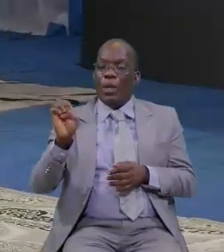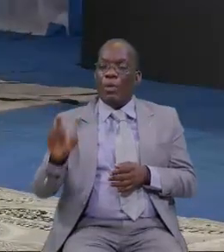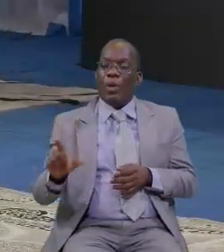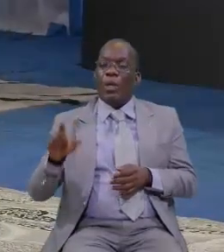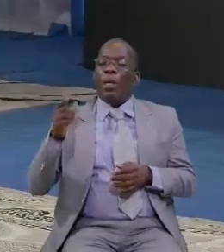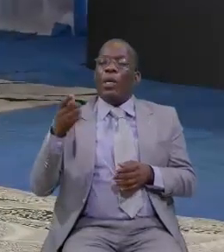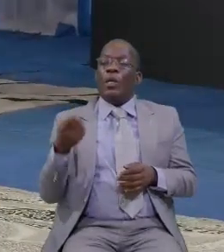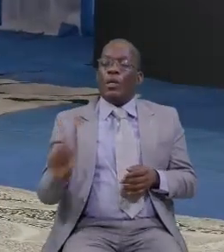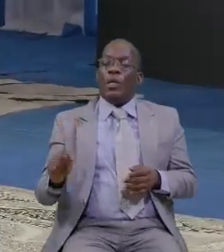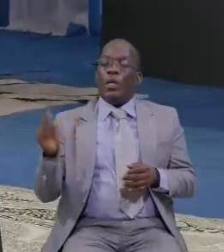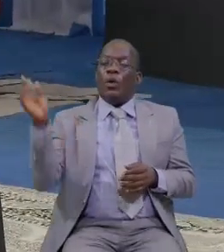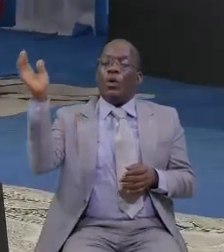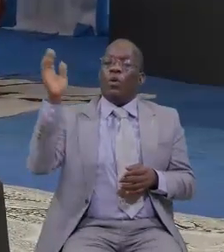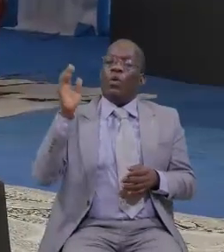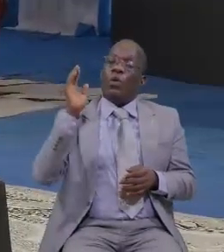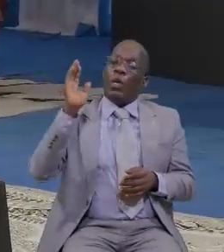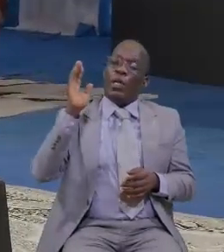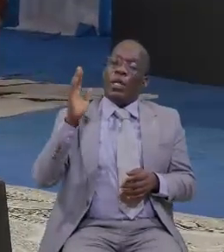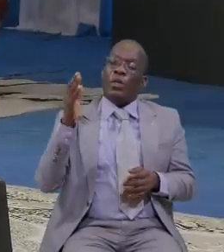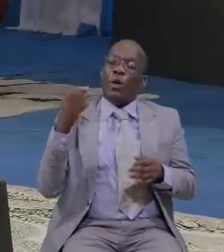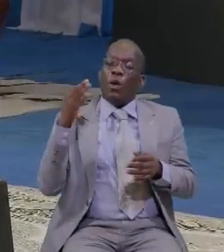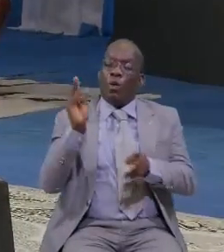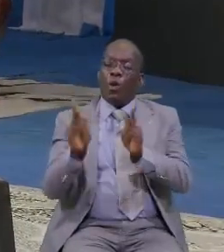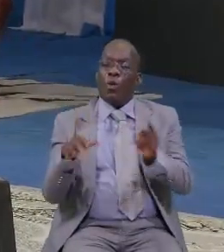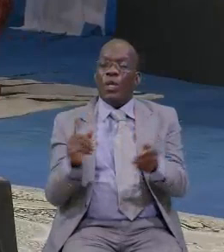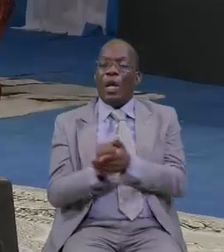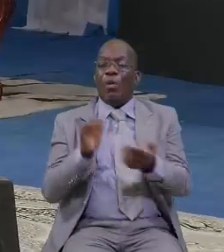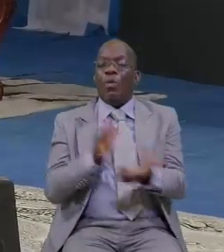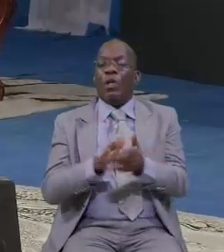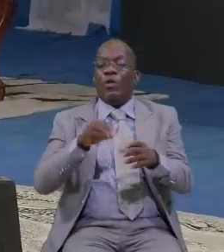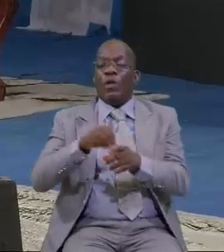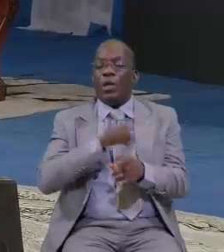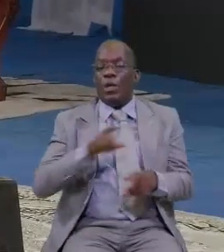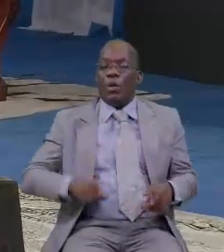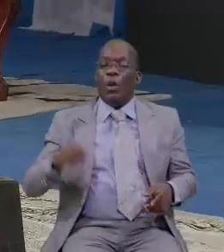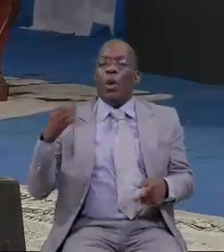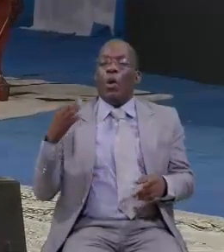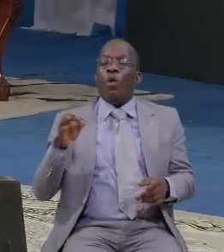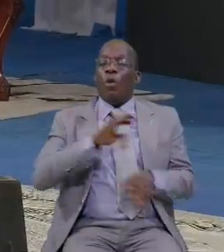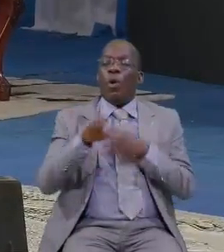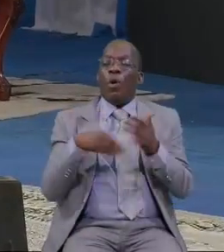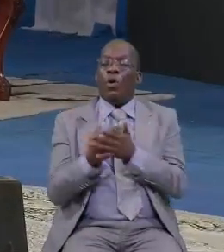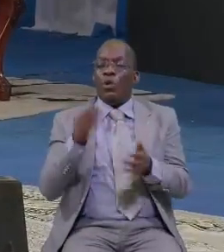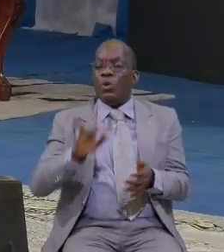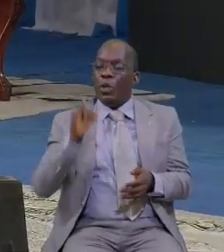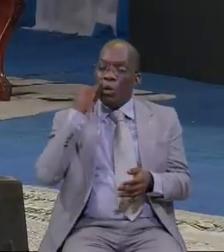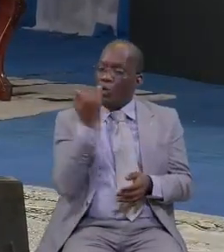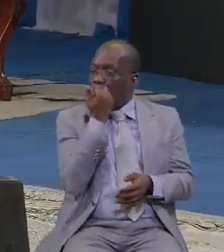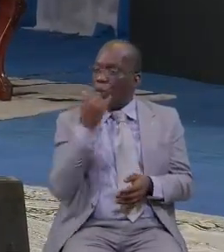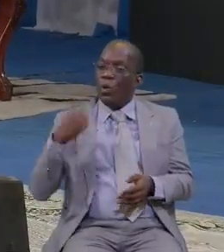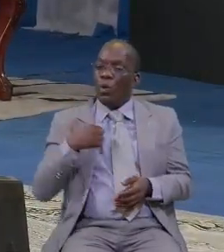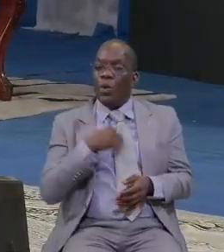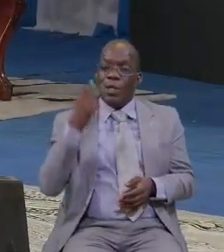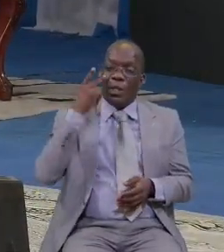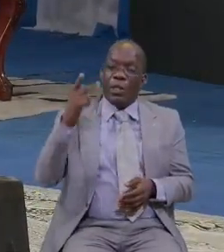that believe in the Lord, even the whole of the children of Israel. We're seeing them at the